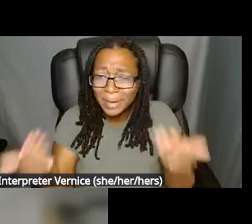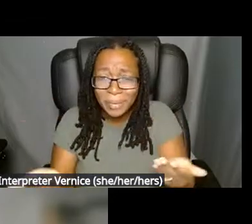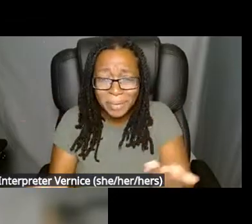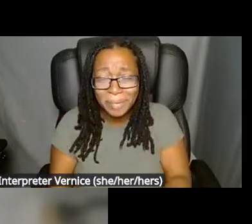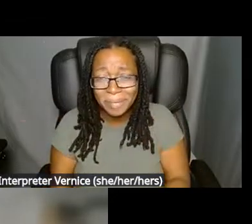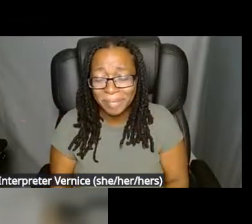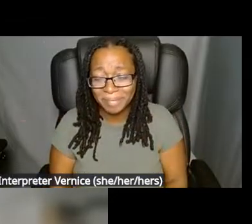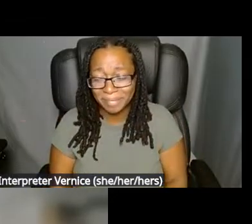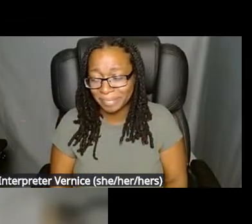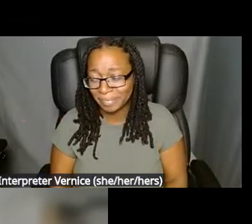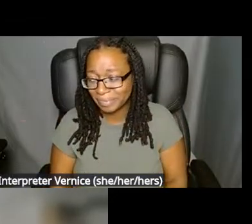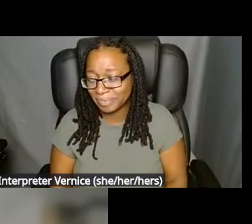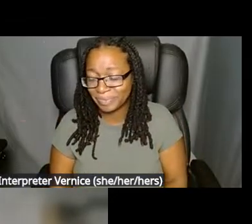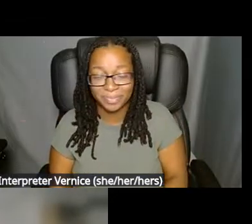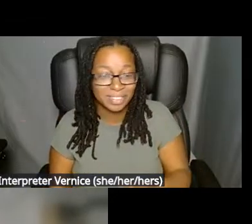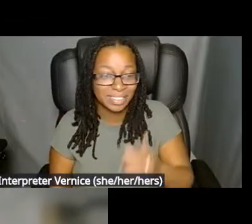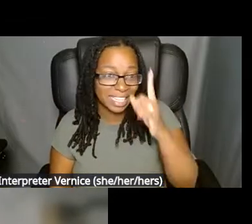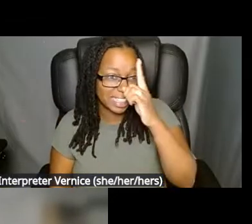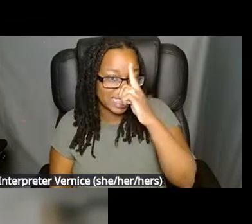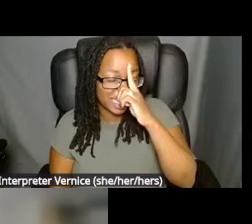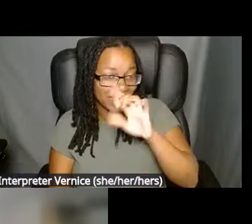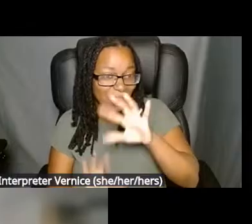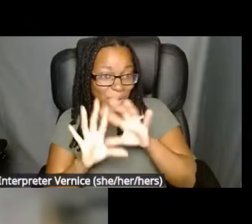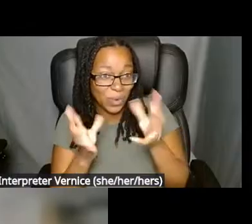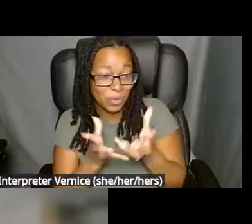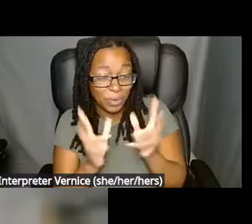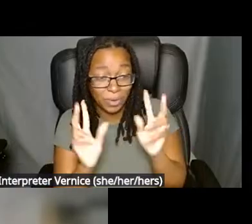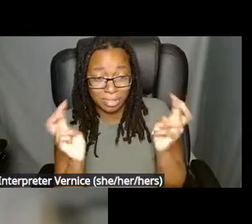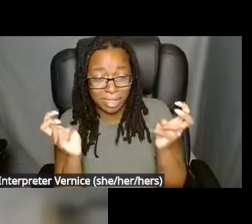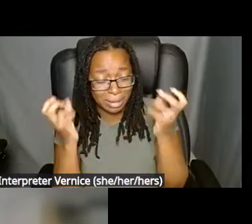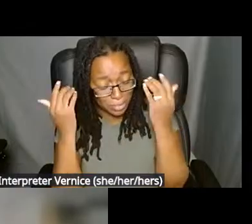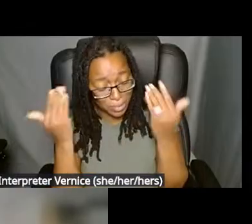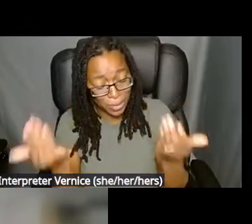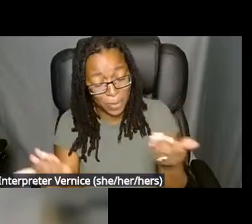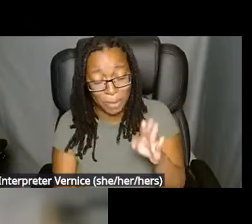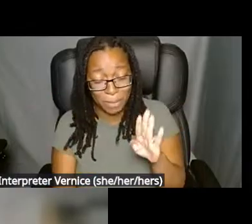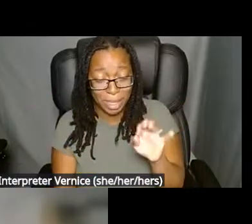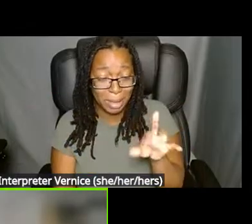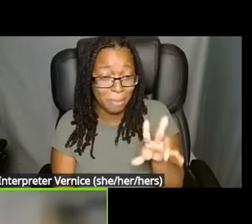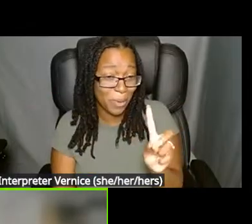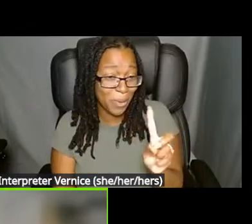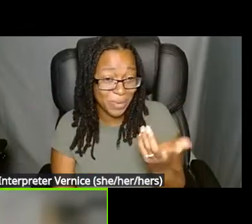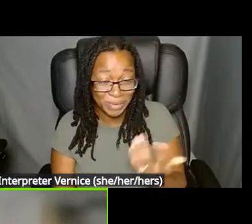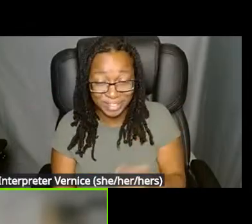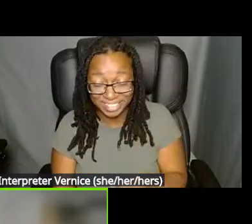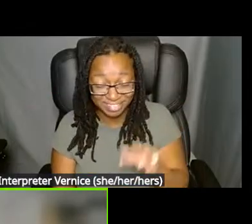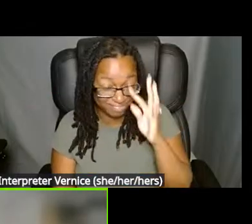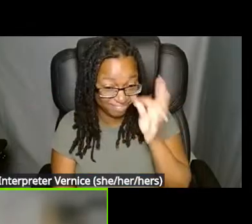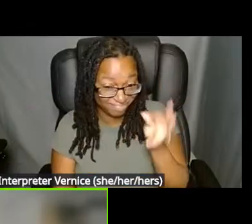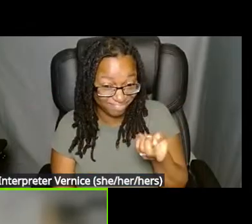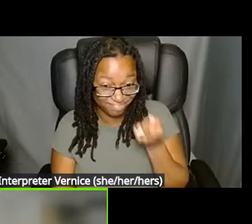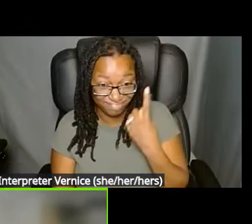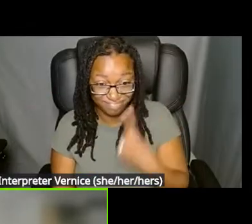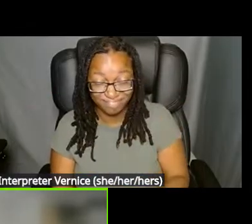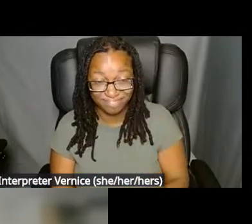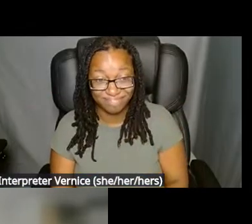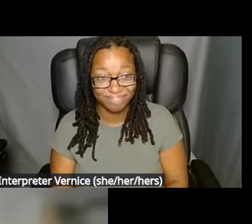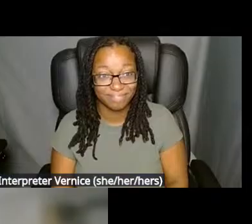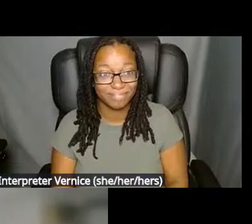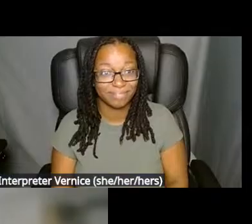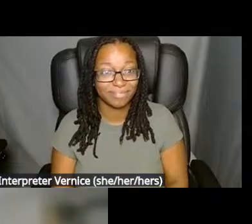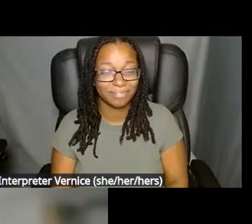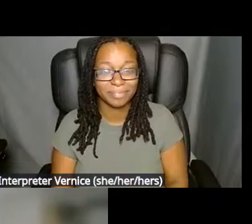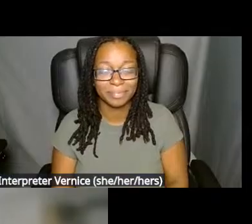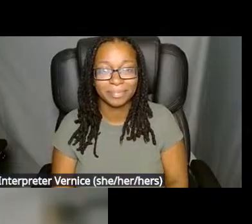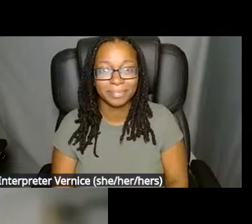Yeah, I think the overall theme is that just go for it, be bold and whatnot. So that Yeah. definitely makes sense. I guess